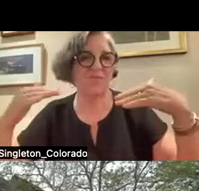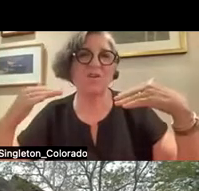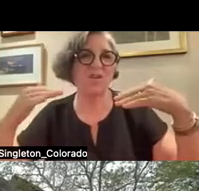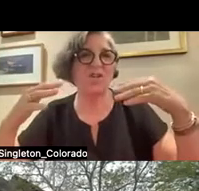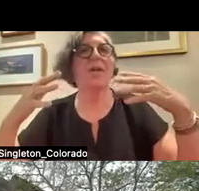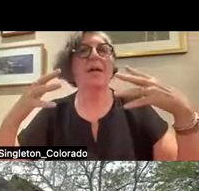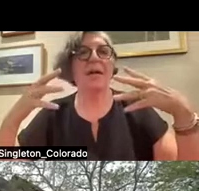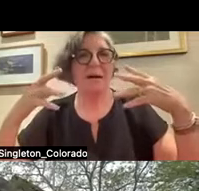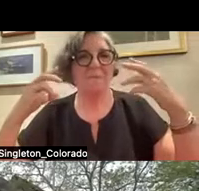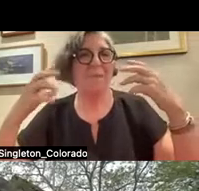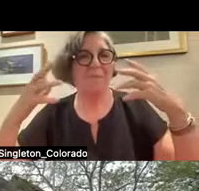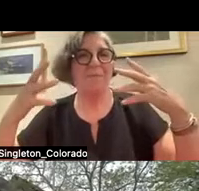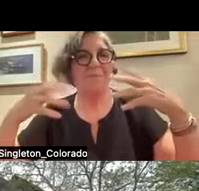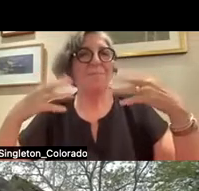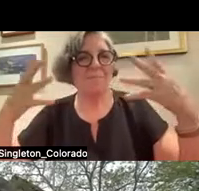sublexical structure,